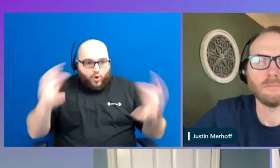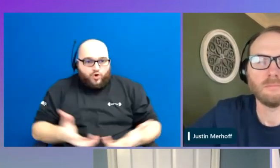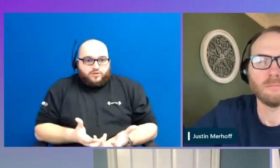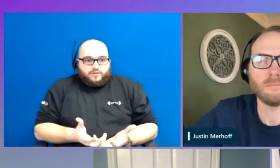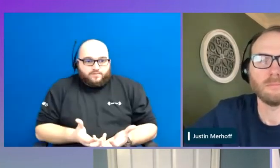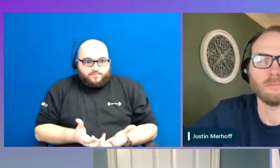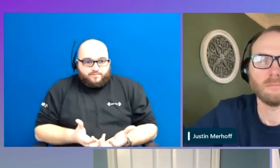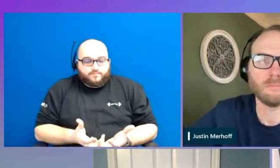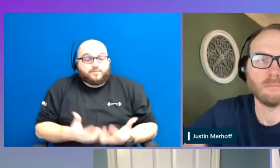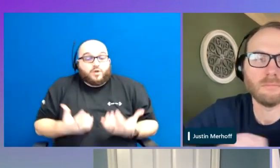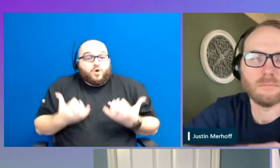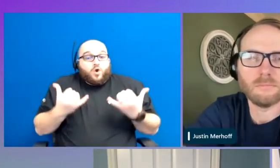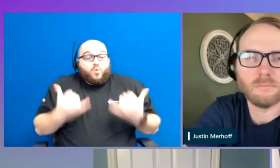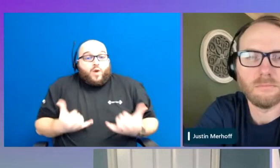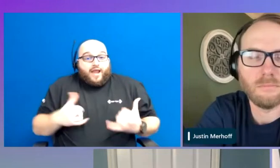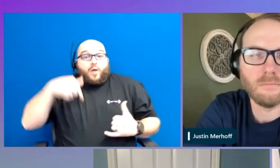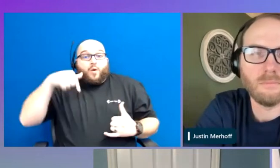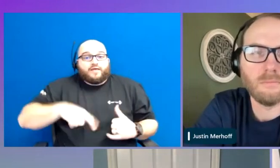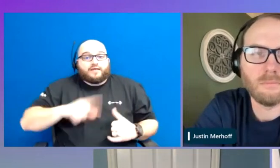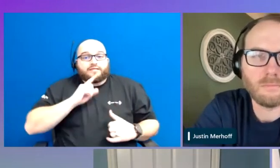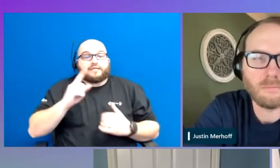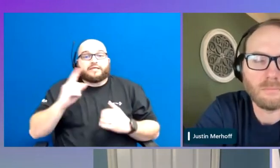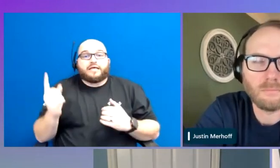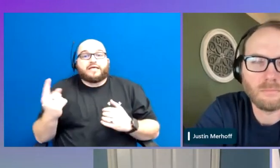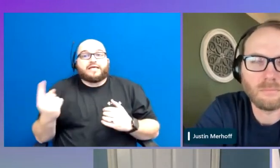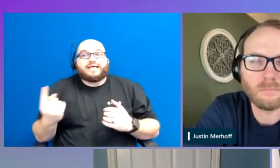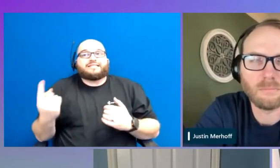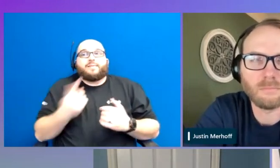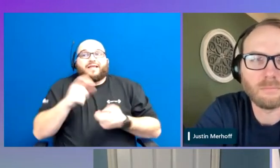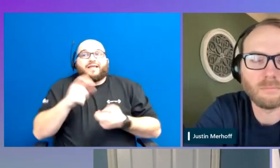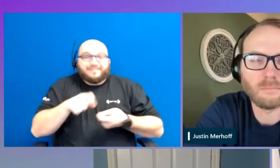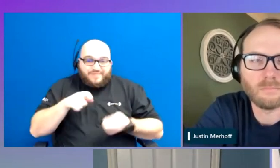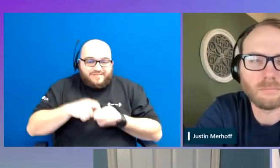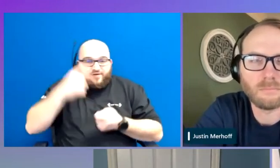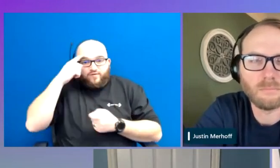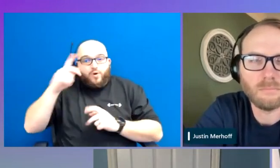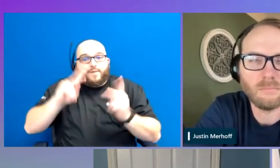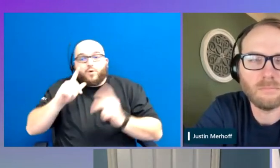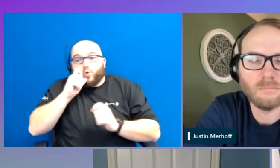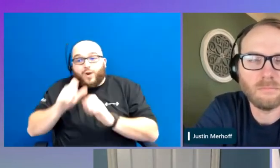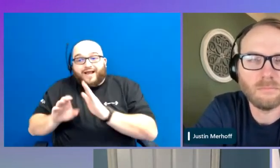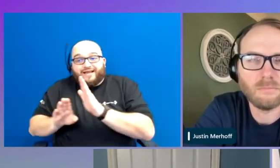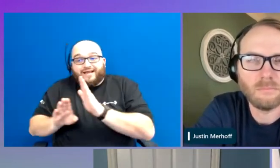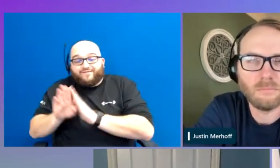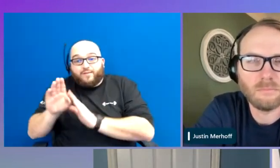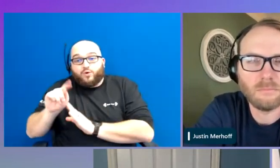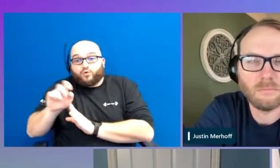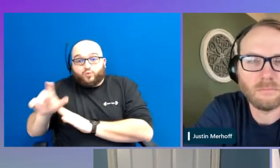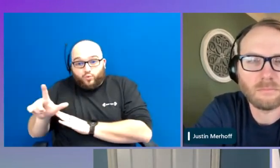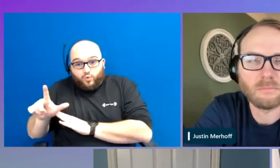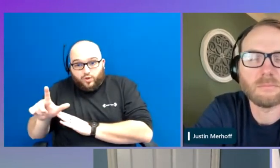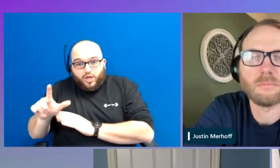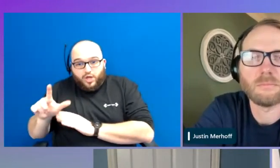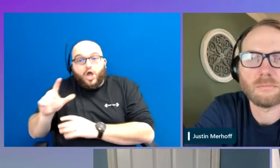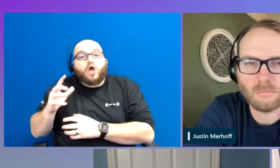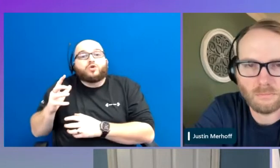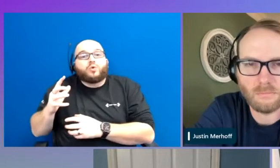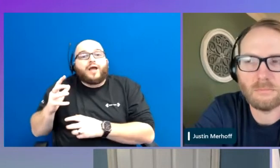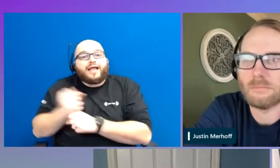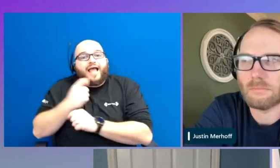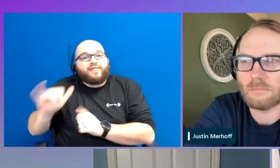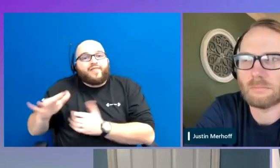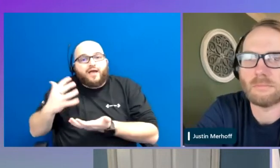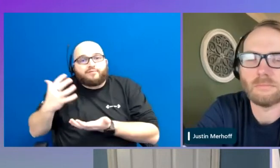something for vendors or people developing tools to get a market advantage. Just make your tool